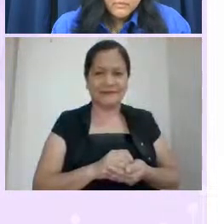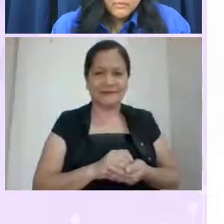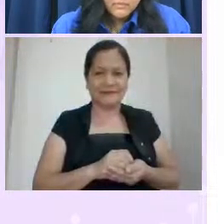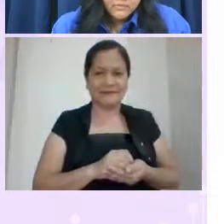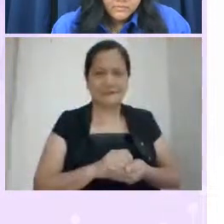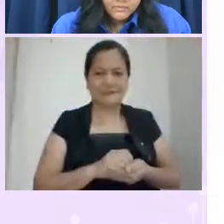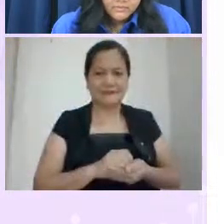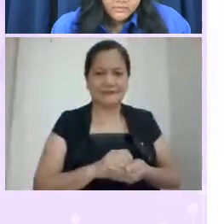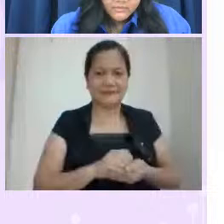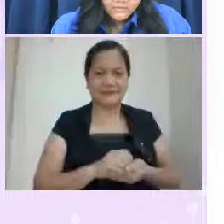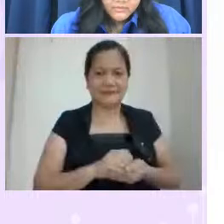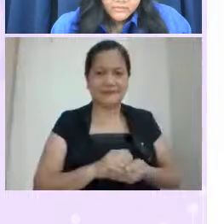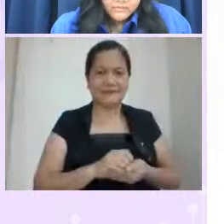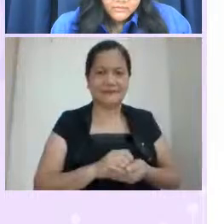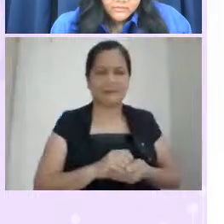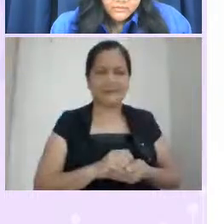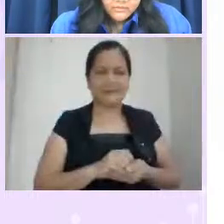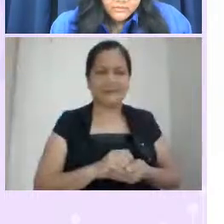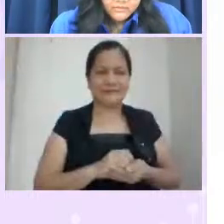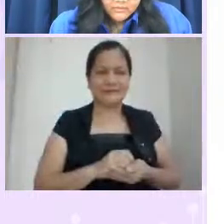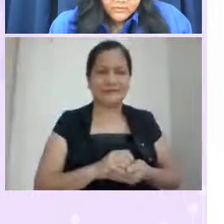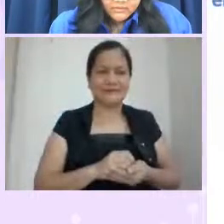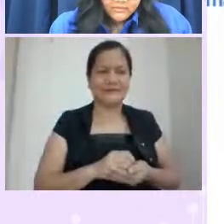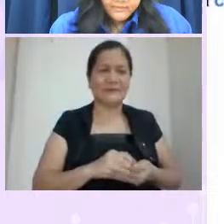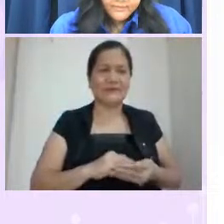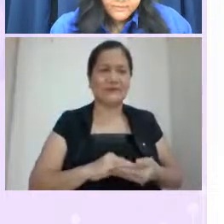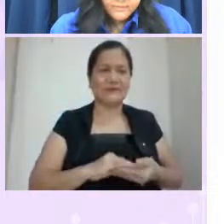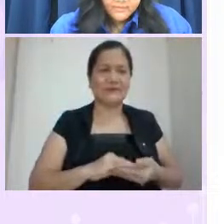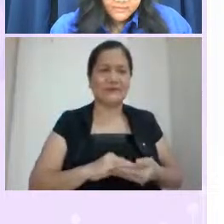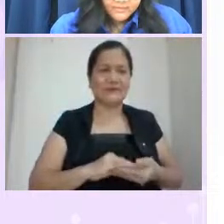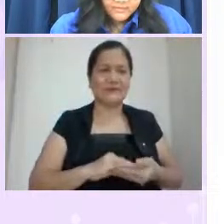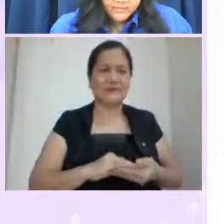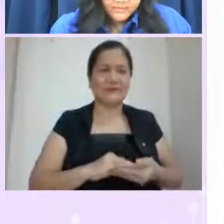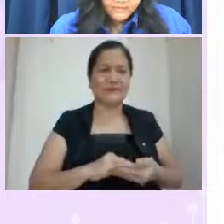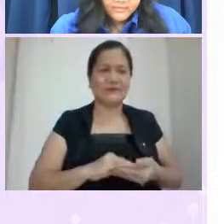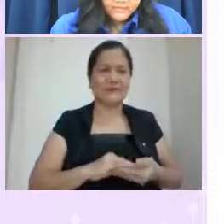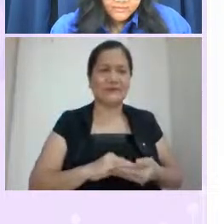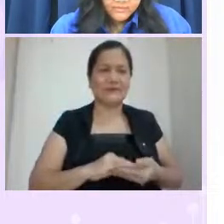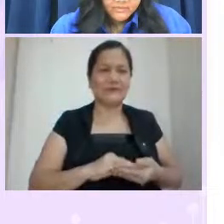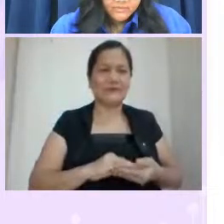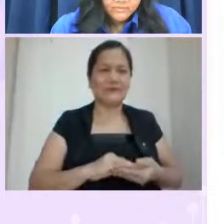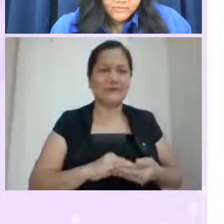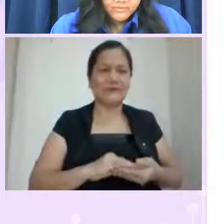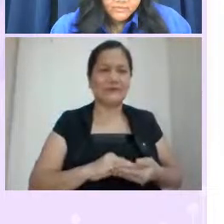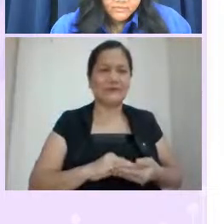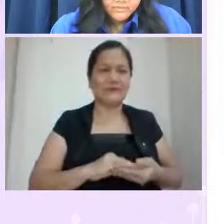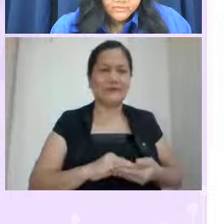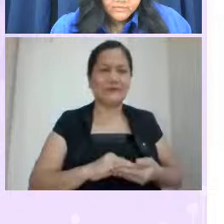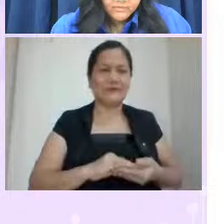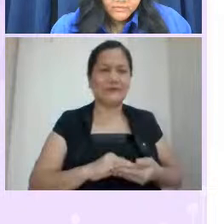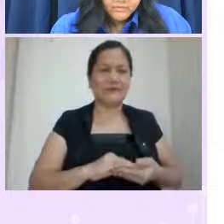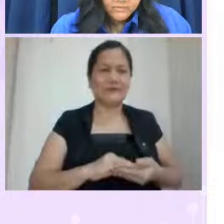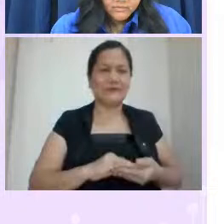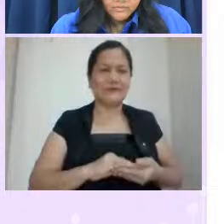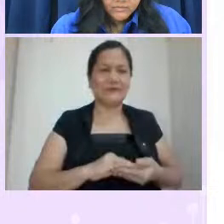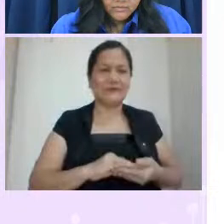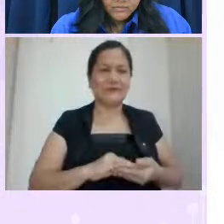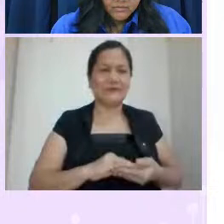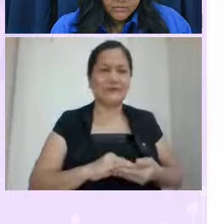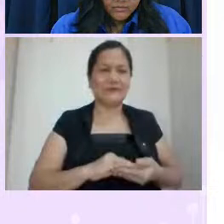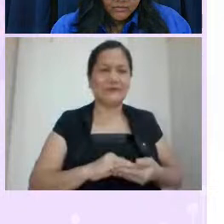Click Create New Account to submit the form. Log into the email account that you provided and wait for a confirmation